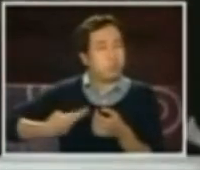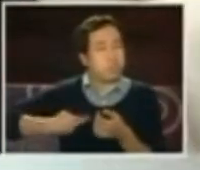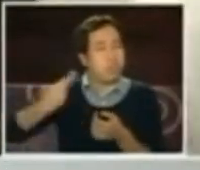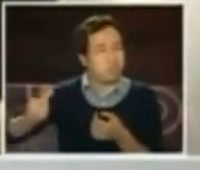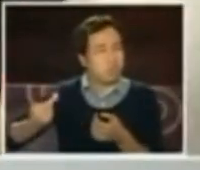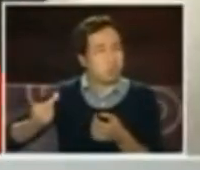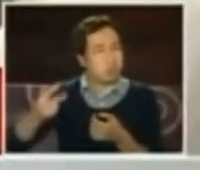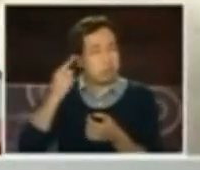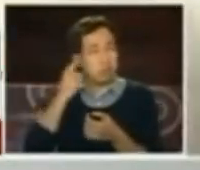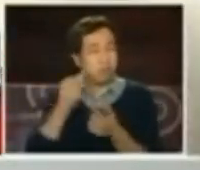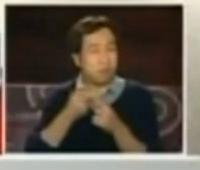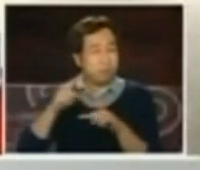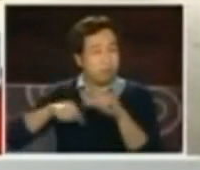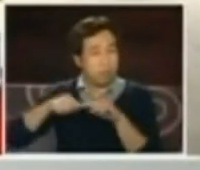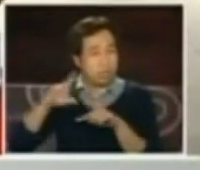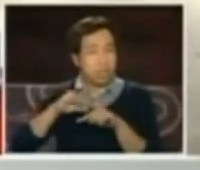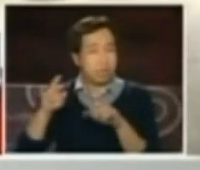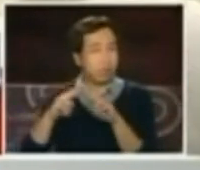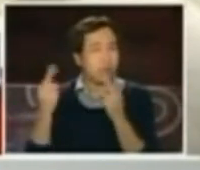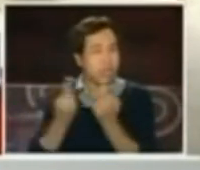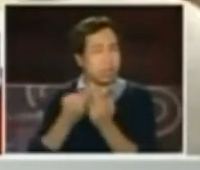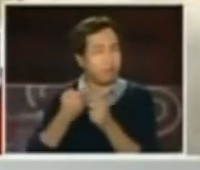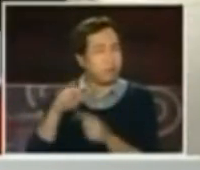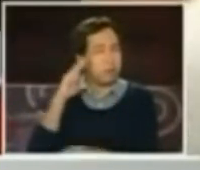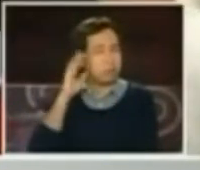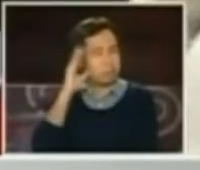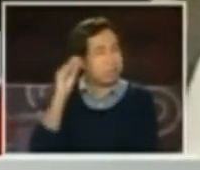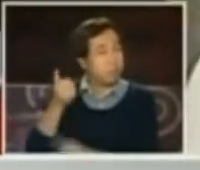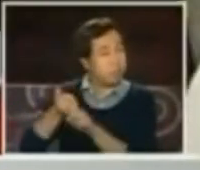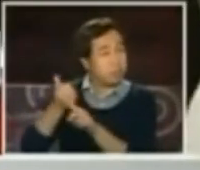from the friends and relatives of the Chief Justice and the Chief Justice himself?